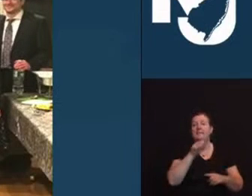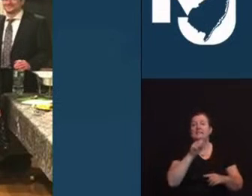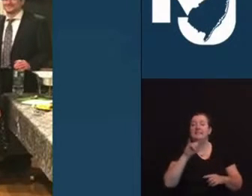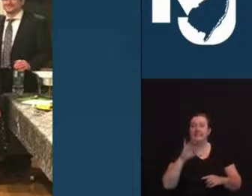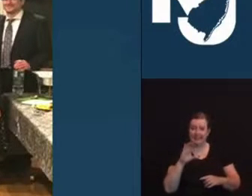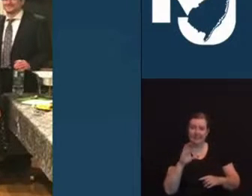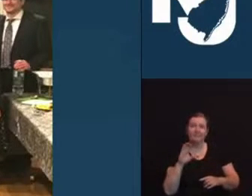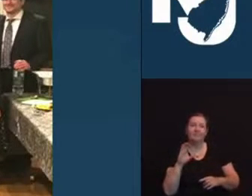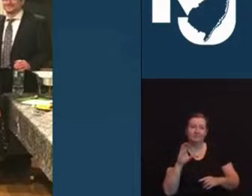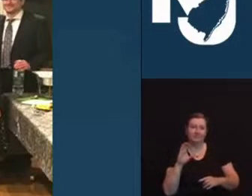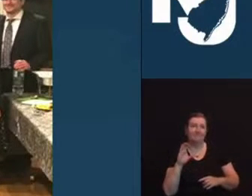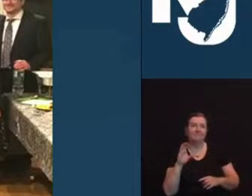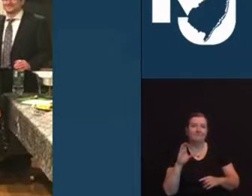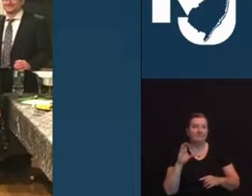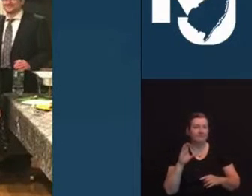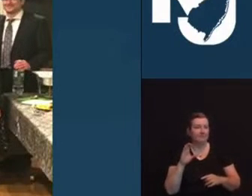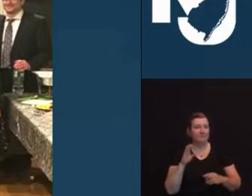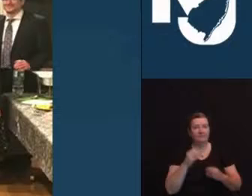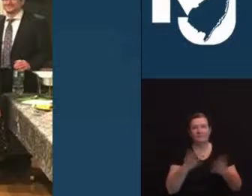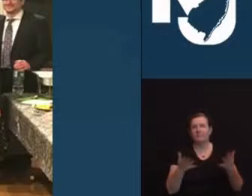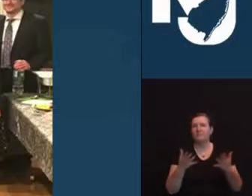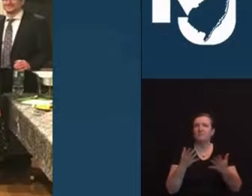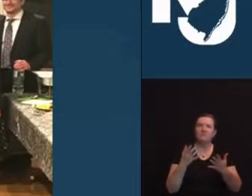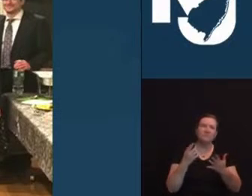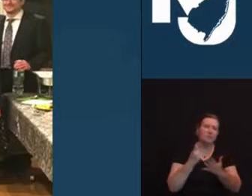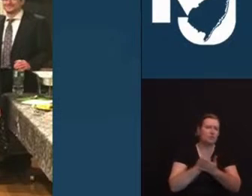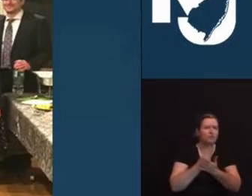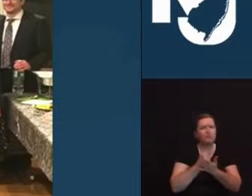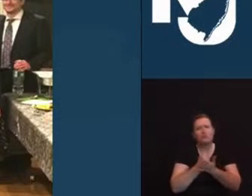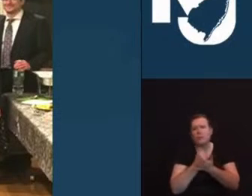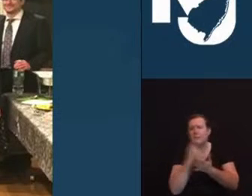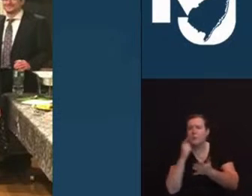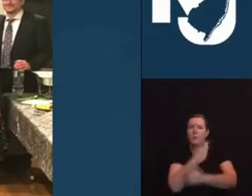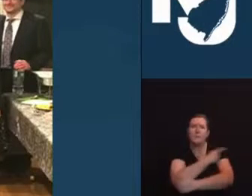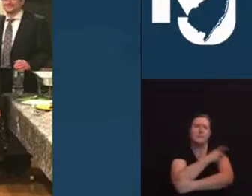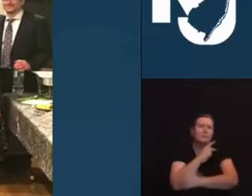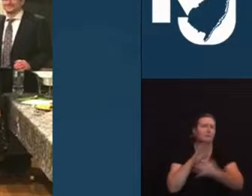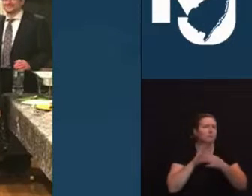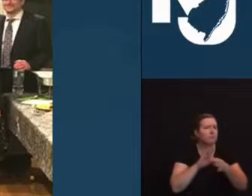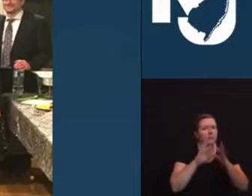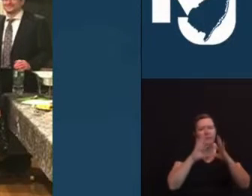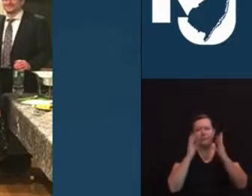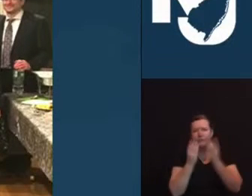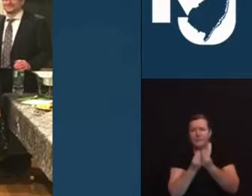patient as if they were a member of his own family. Excuse me, he was equally devoted